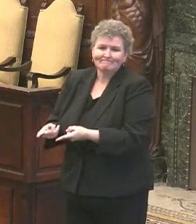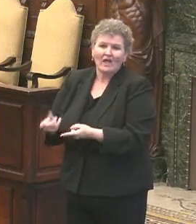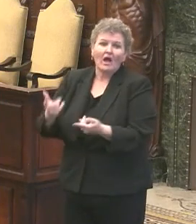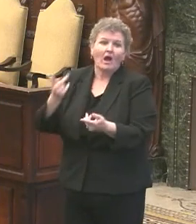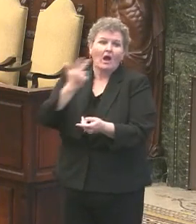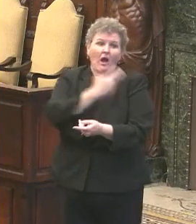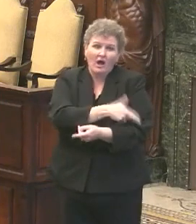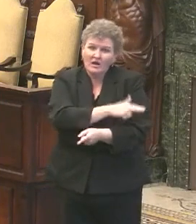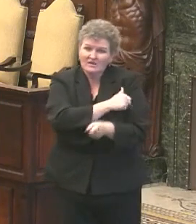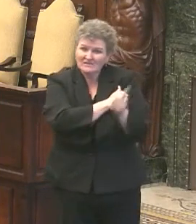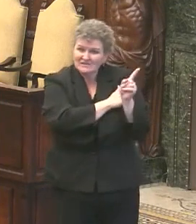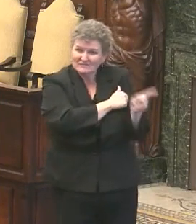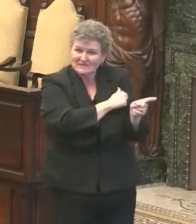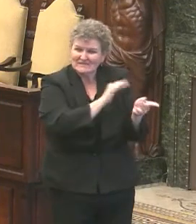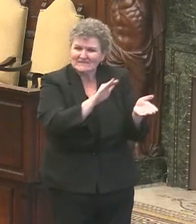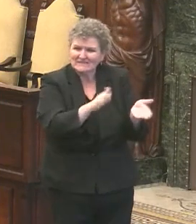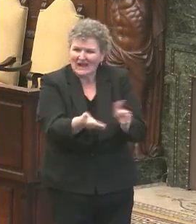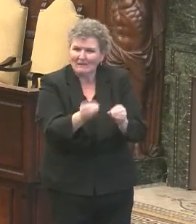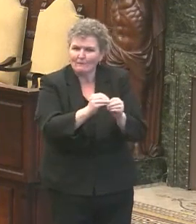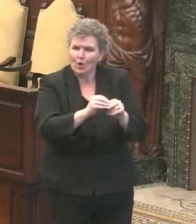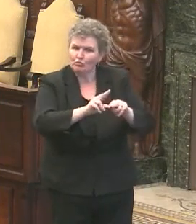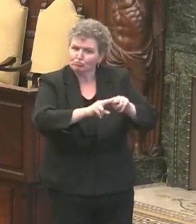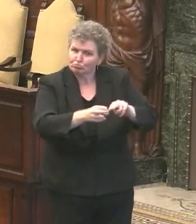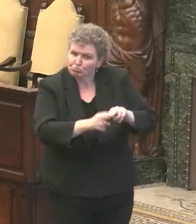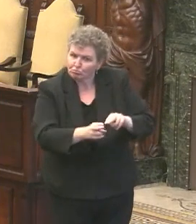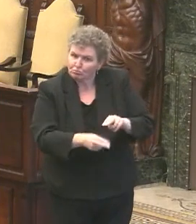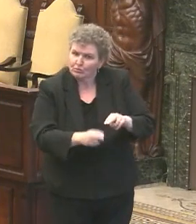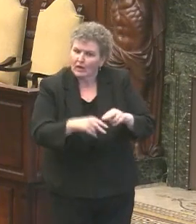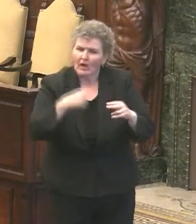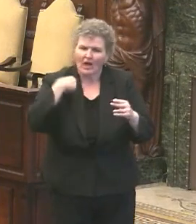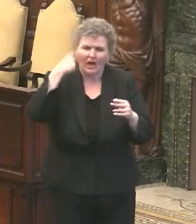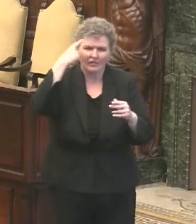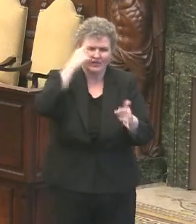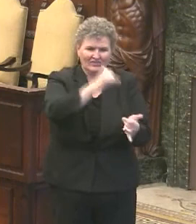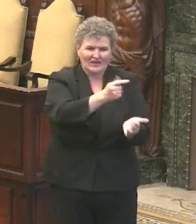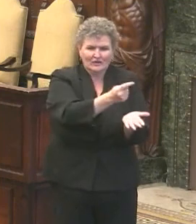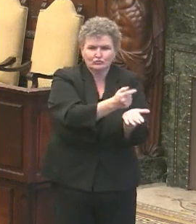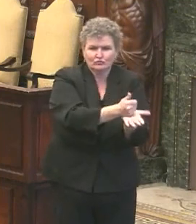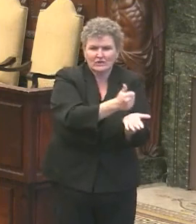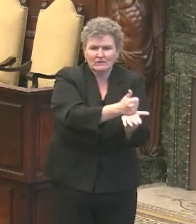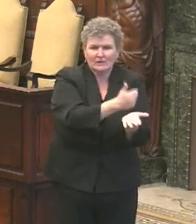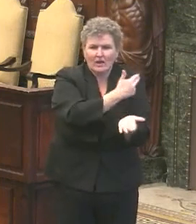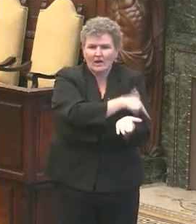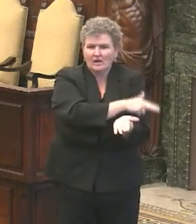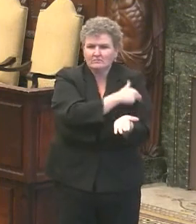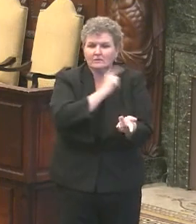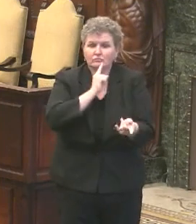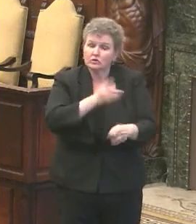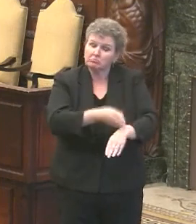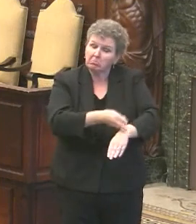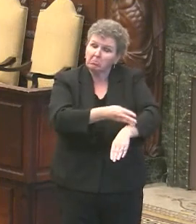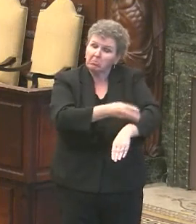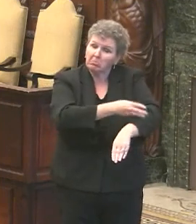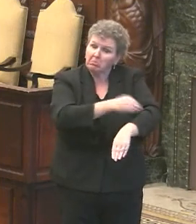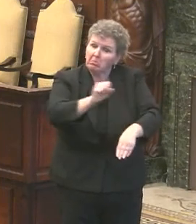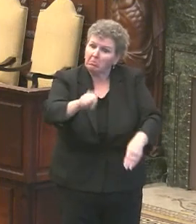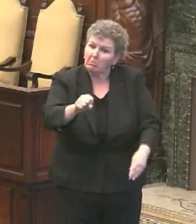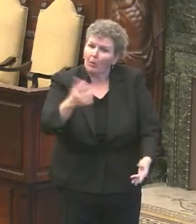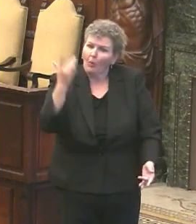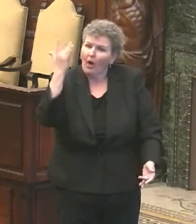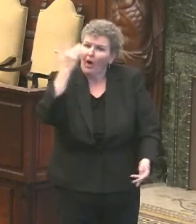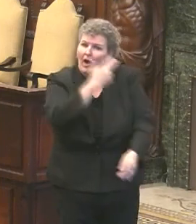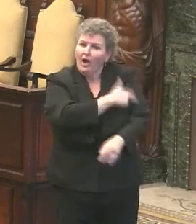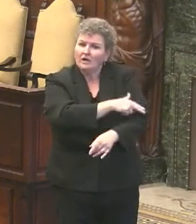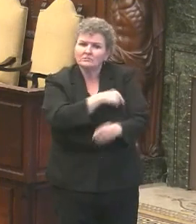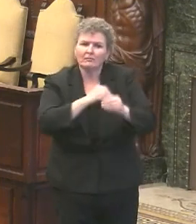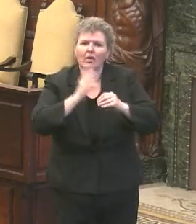mortality rate appears to be going down. So we think that the treatment of this infection in hospitals is improving as the hospitals have gotten more familiar with how to treat